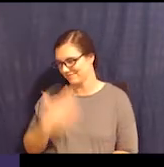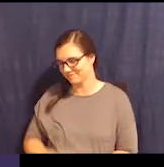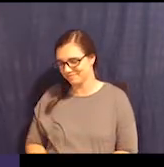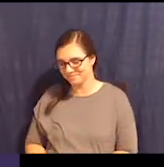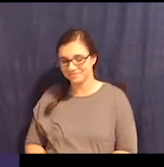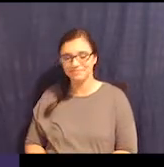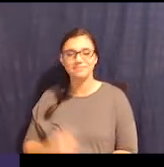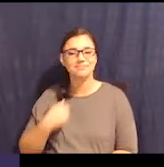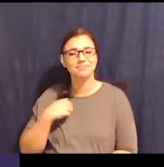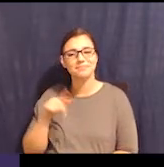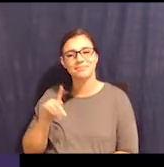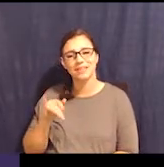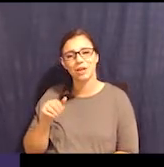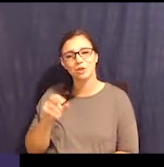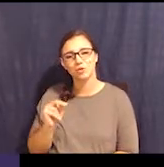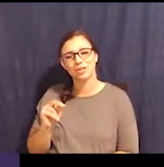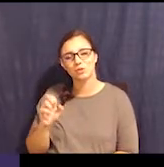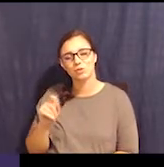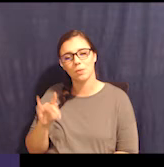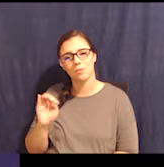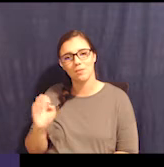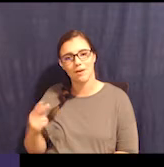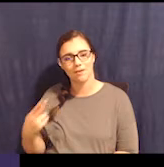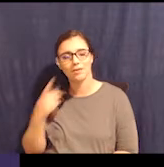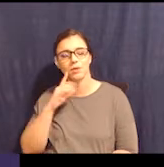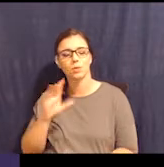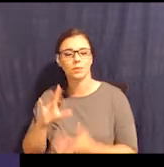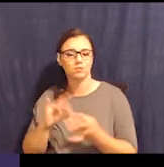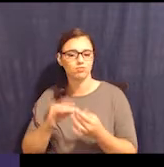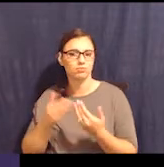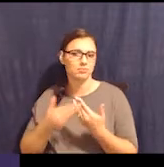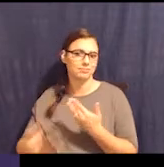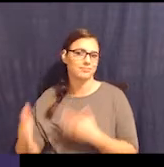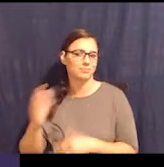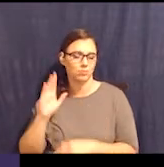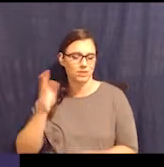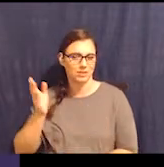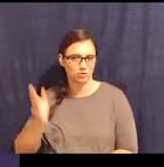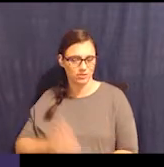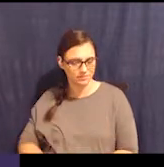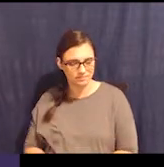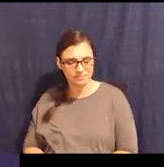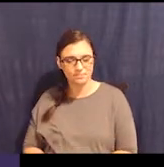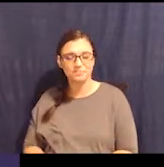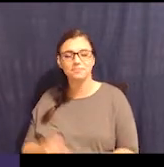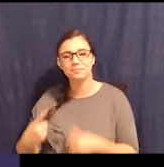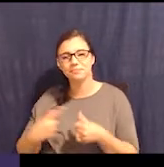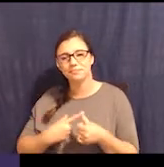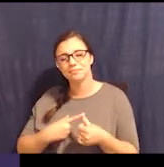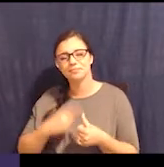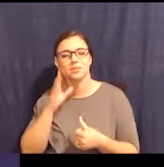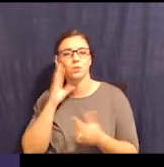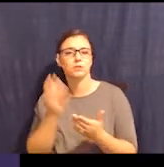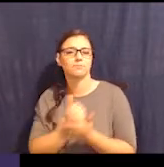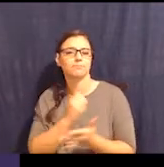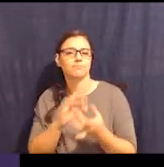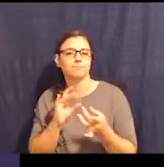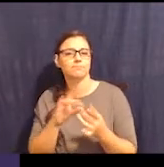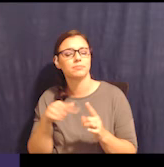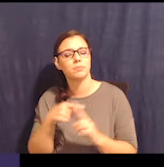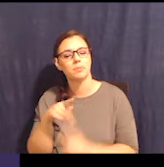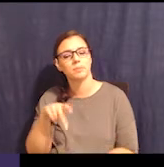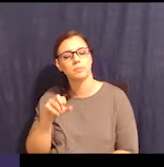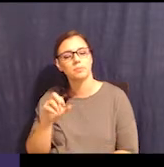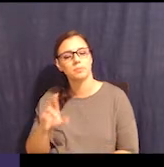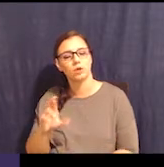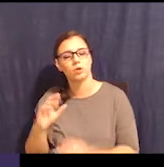for the remainder of our presentation. First, I'm going to be talking to you about peer-based community resources, including peer